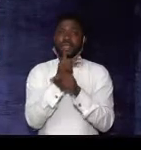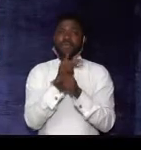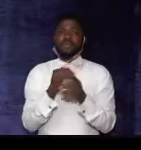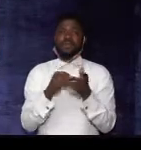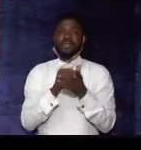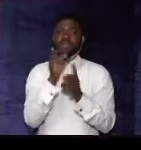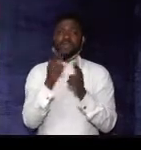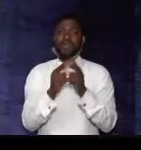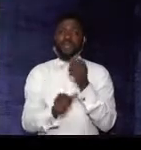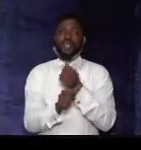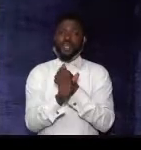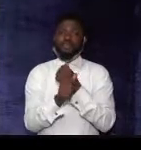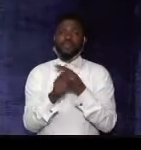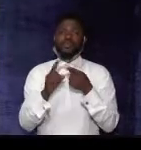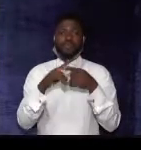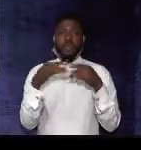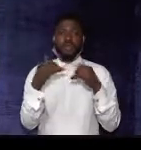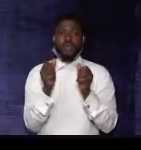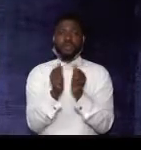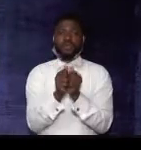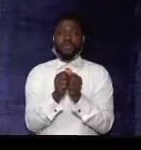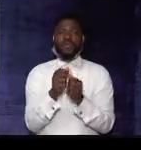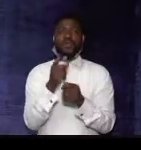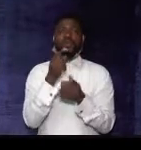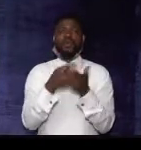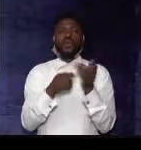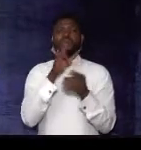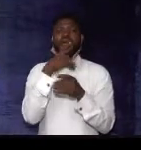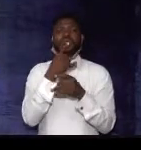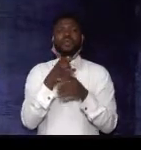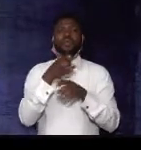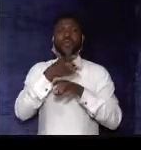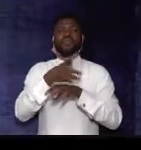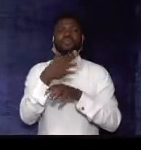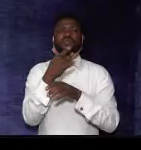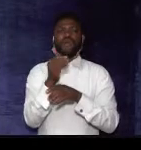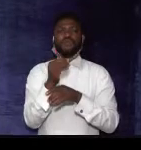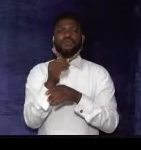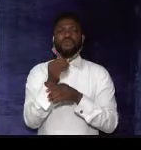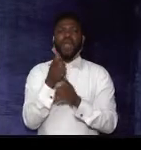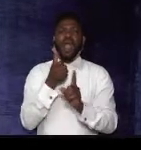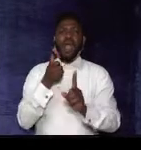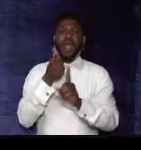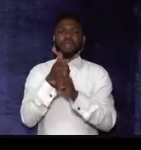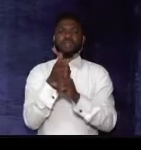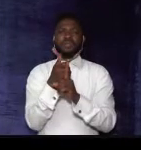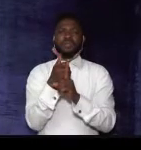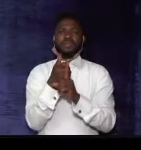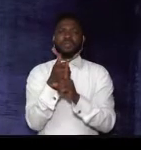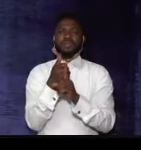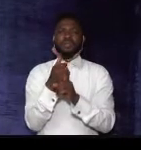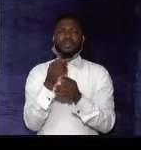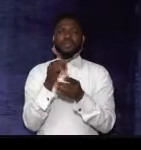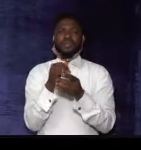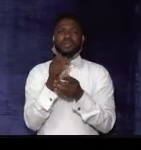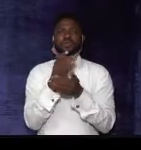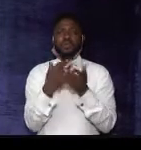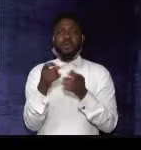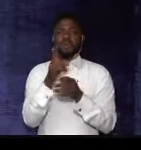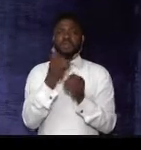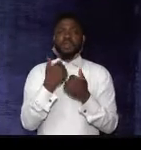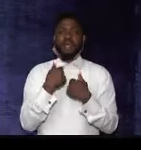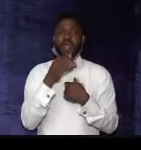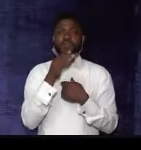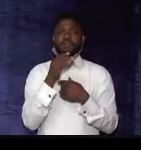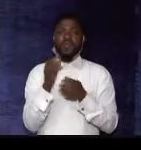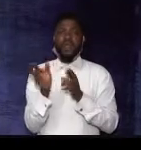this, as it is very dangerous to play with. What are the causes of accident? Causes of accident is what we want to